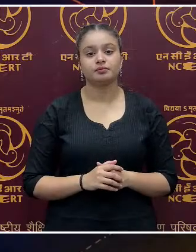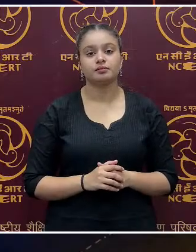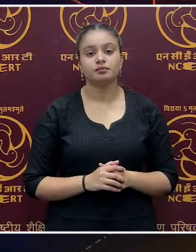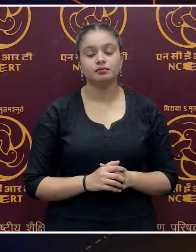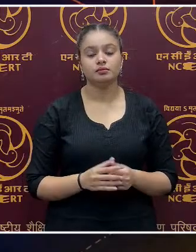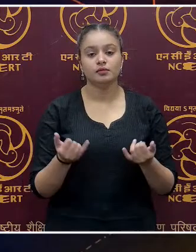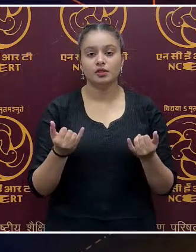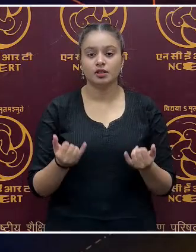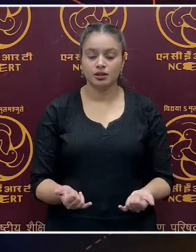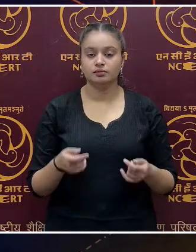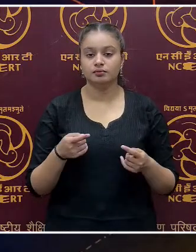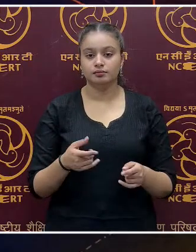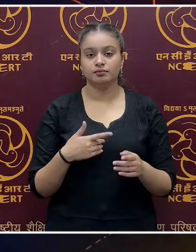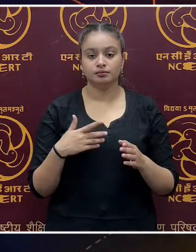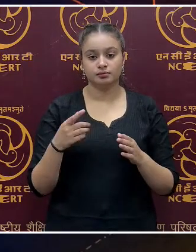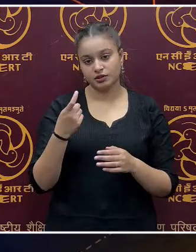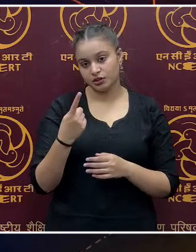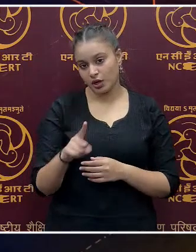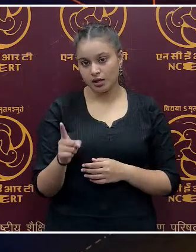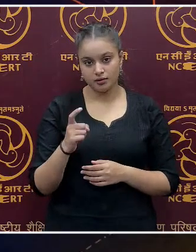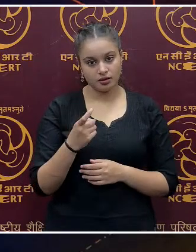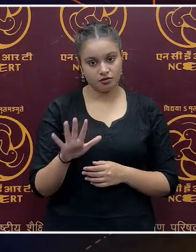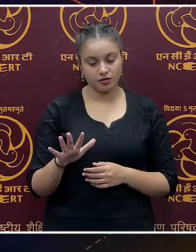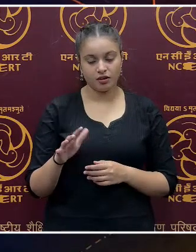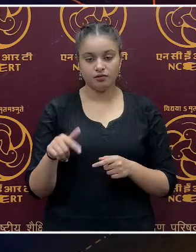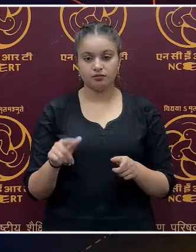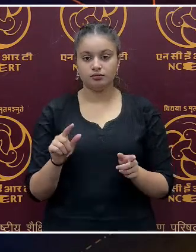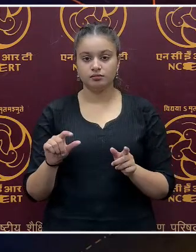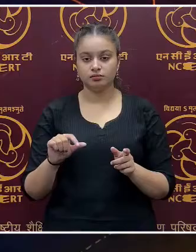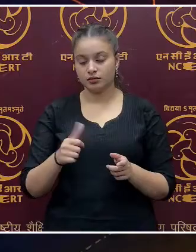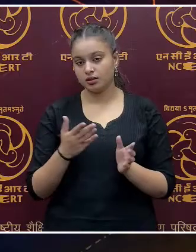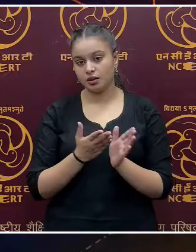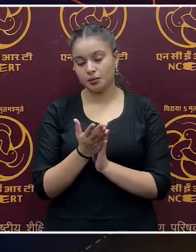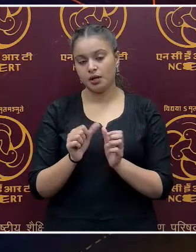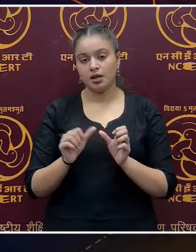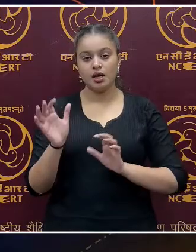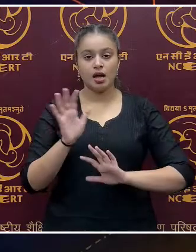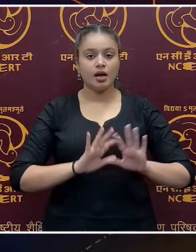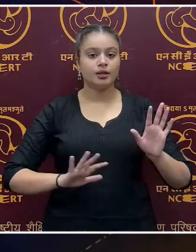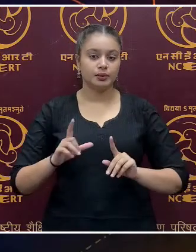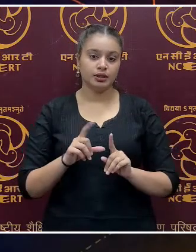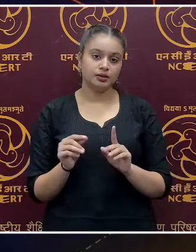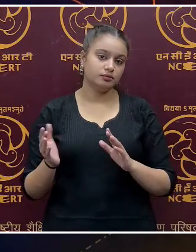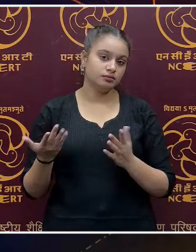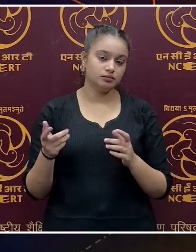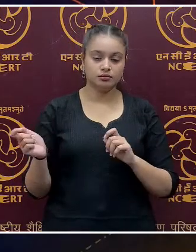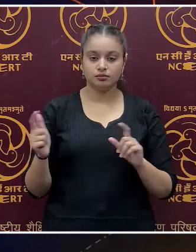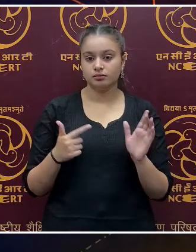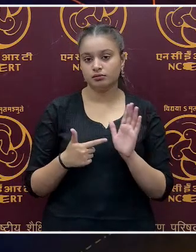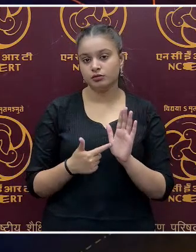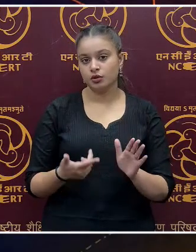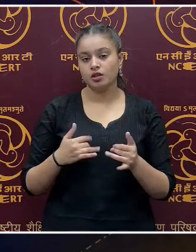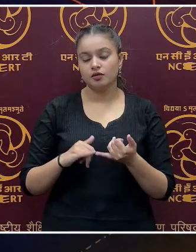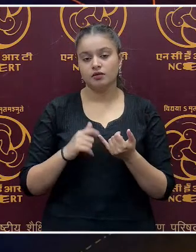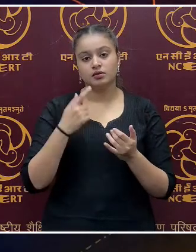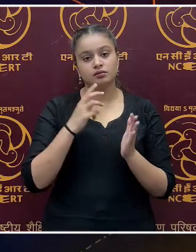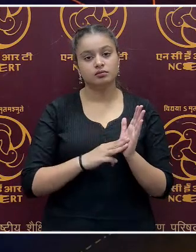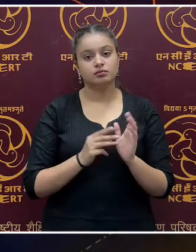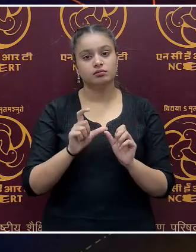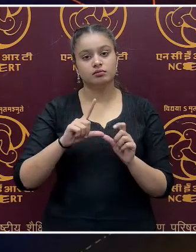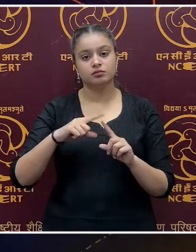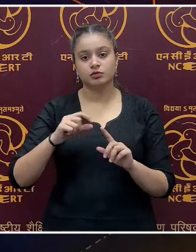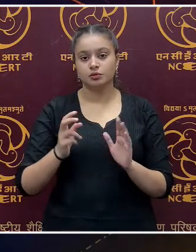Now, this is the correct angle. So, this is the another type of activity with simulation, and